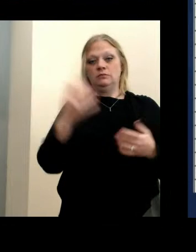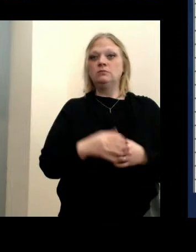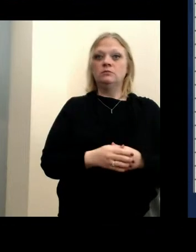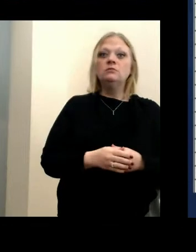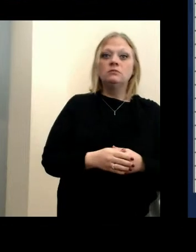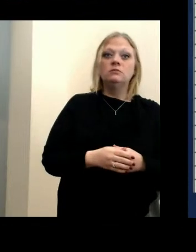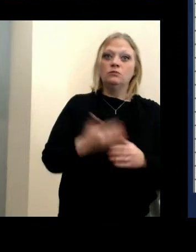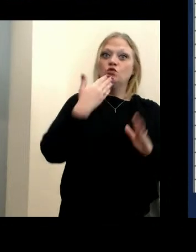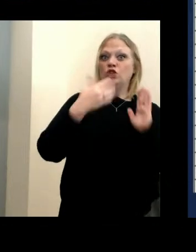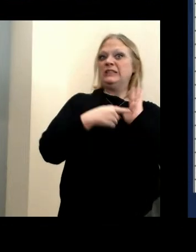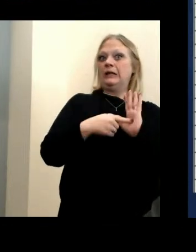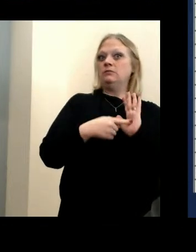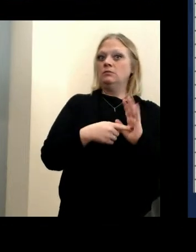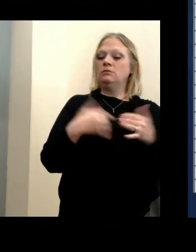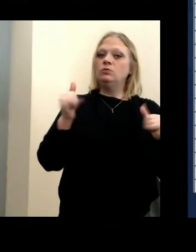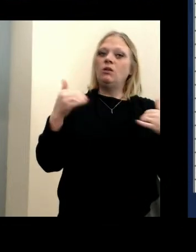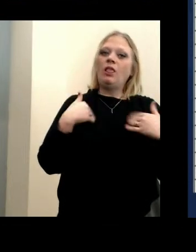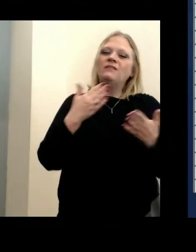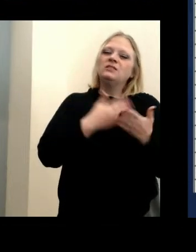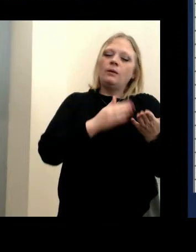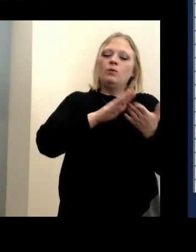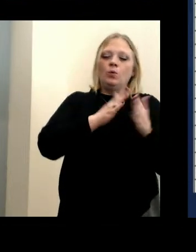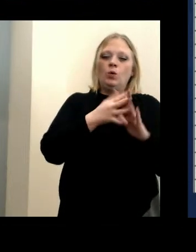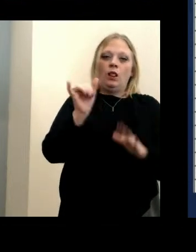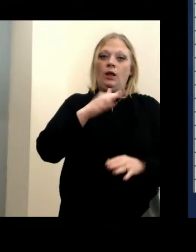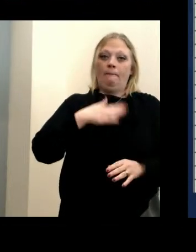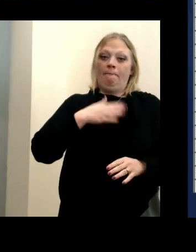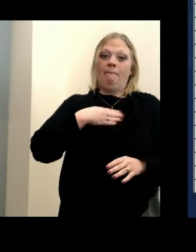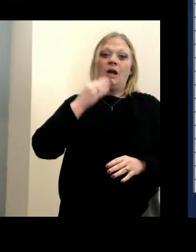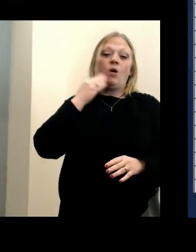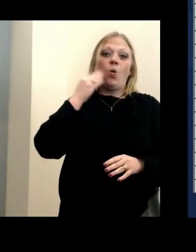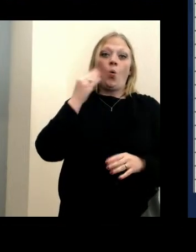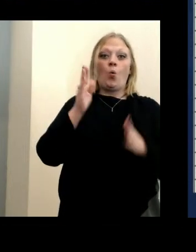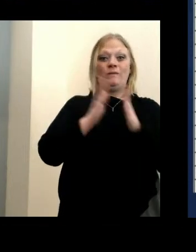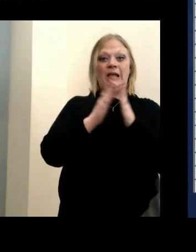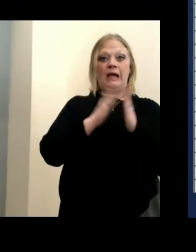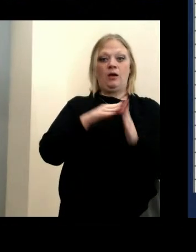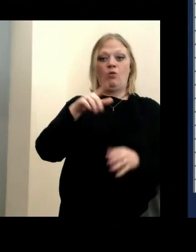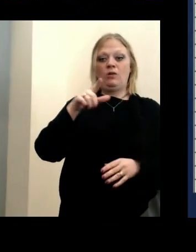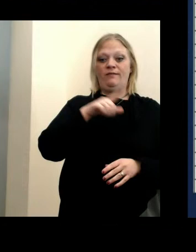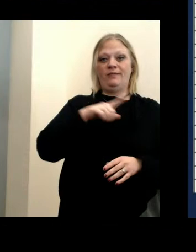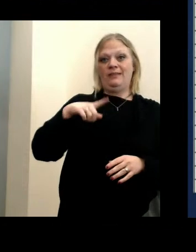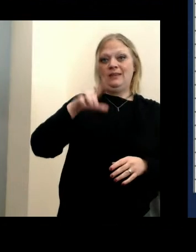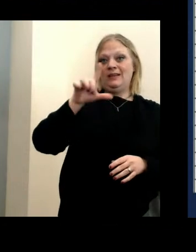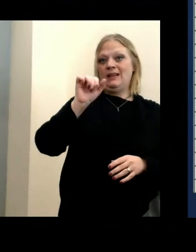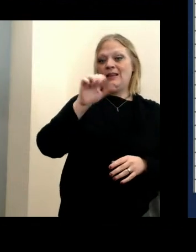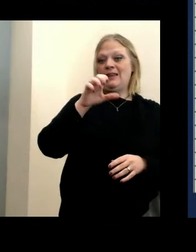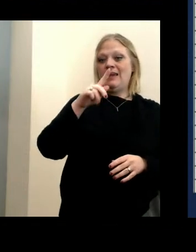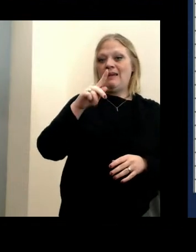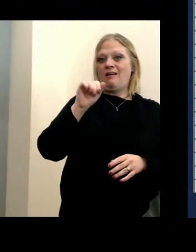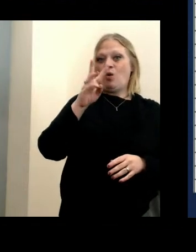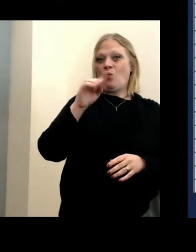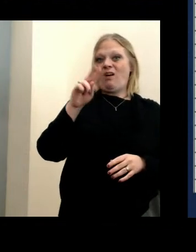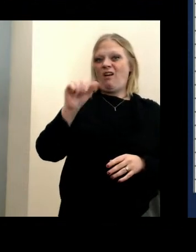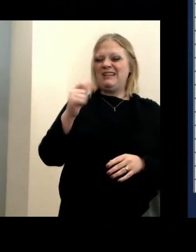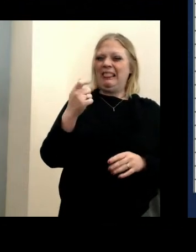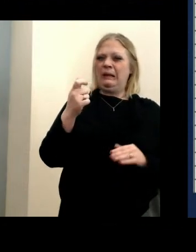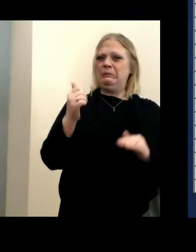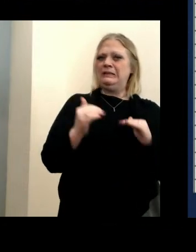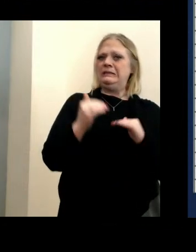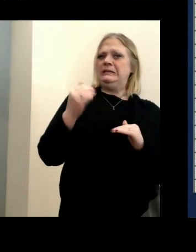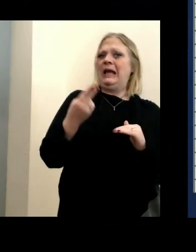good sign. We still have some communities, like my hometown of Lackawanna, which is a little higher than it should be, with